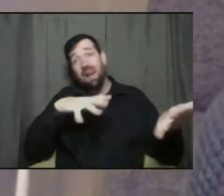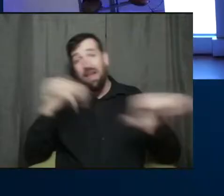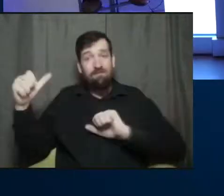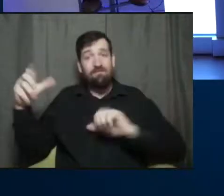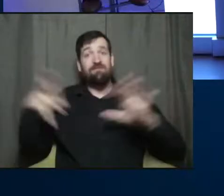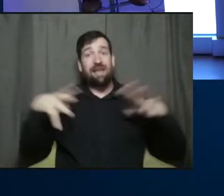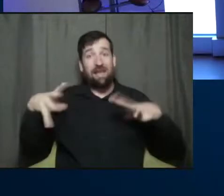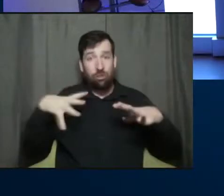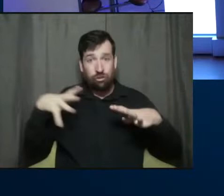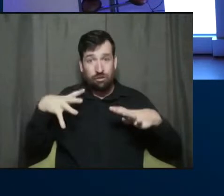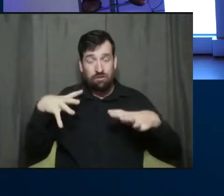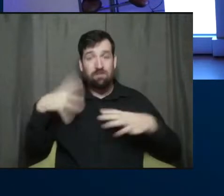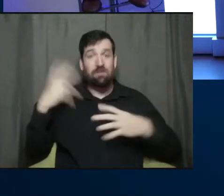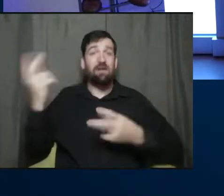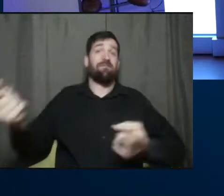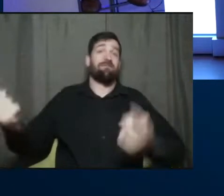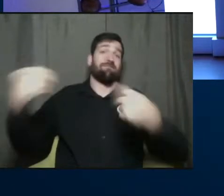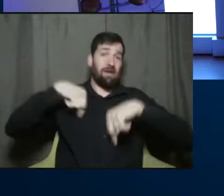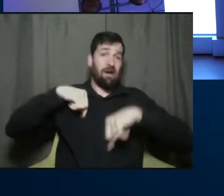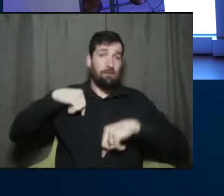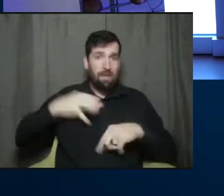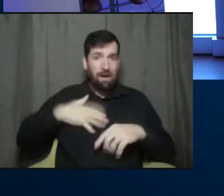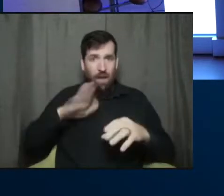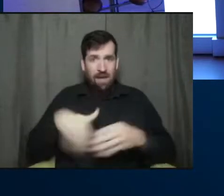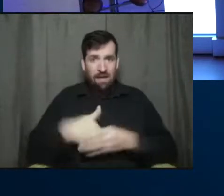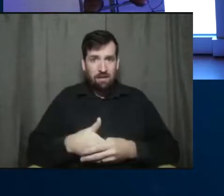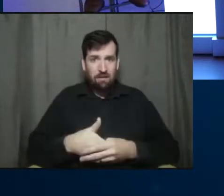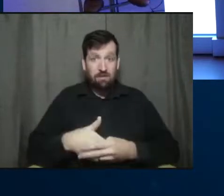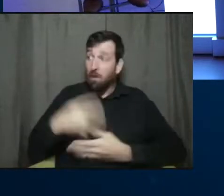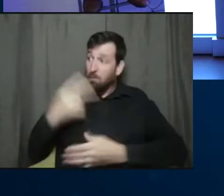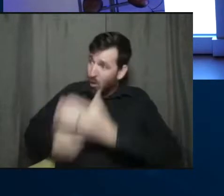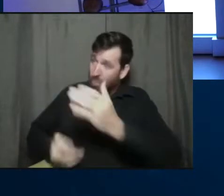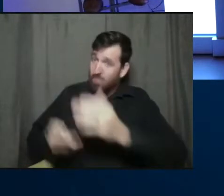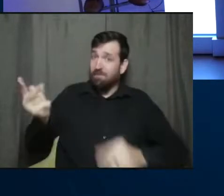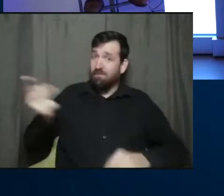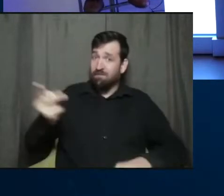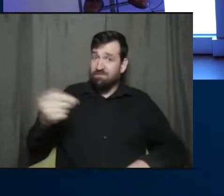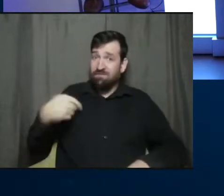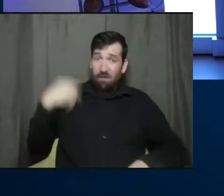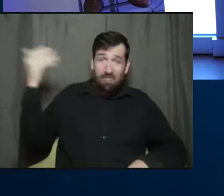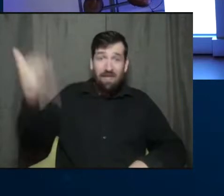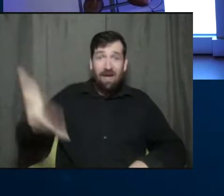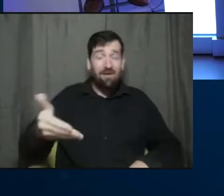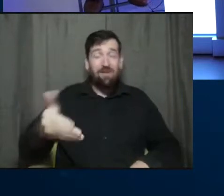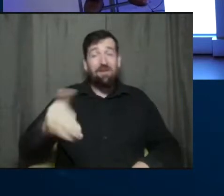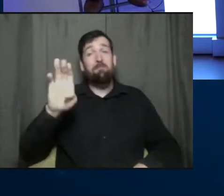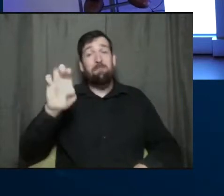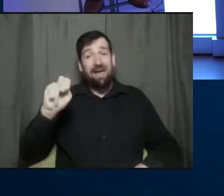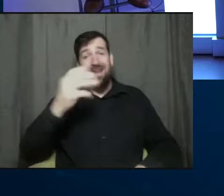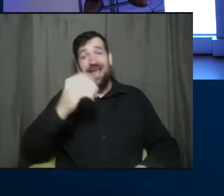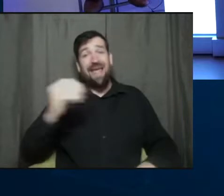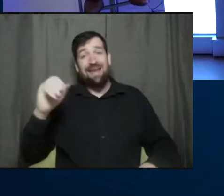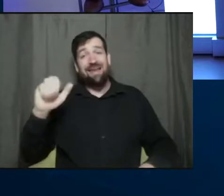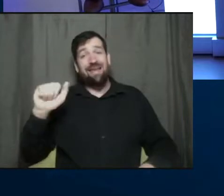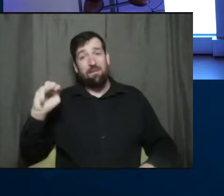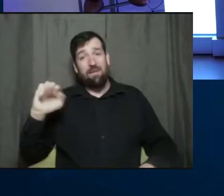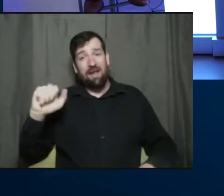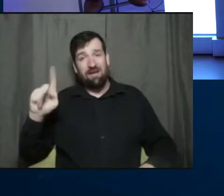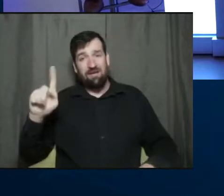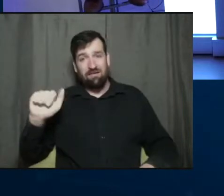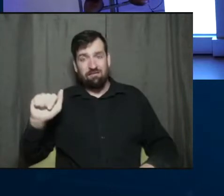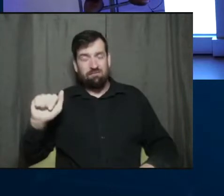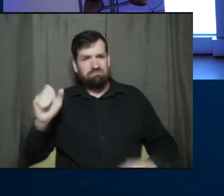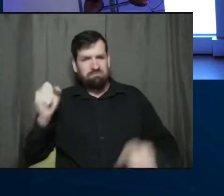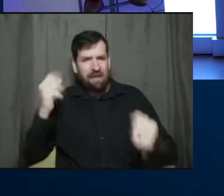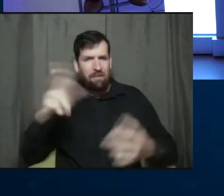And it was beautiful. So, Actually, I've been to both weddings. I was Ben's and Amanda's. I don't know how many